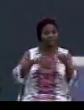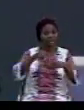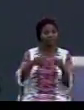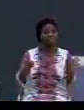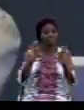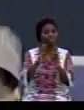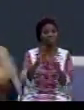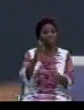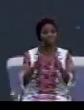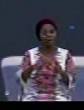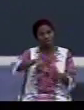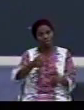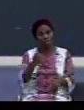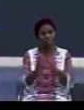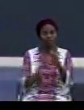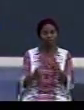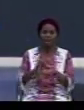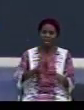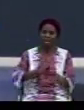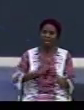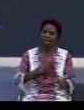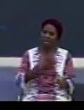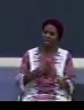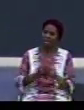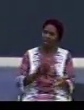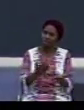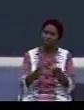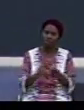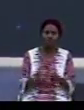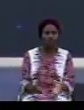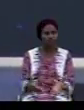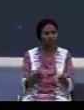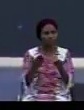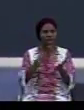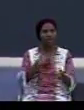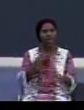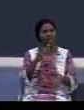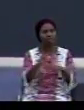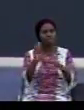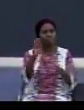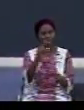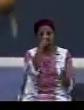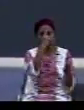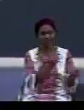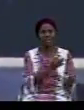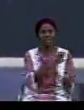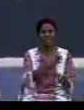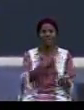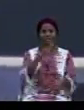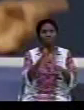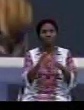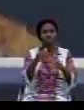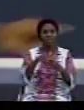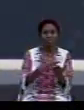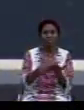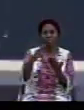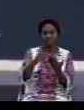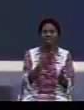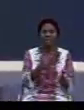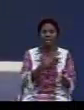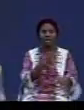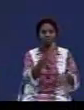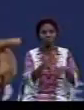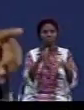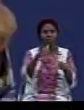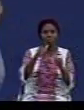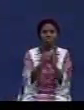other people. I want to rise and walk by faith, and walk in righteousness, and walk with the ability of